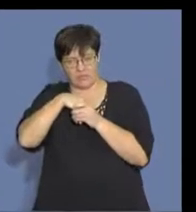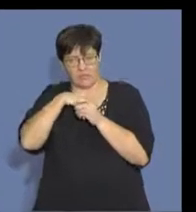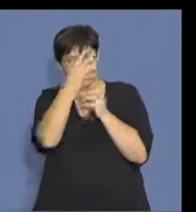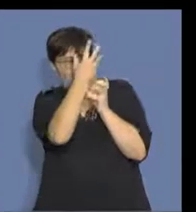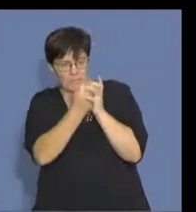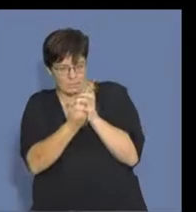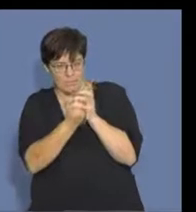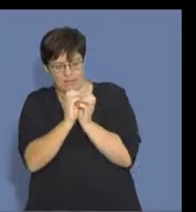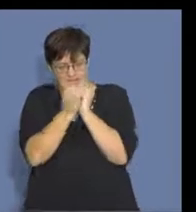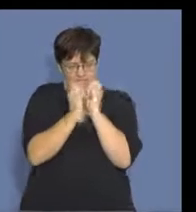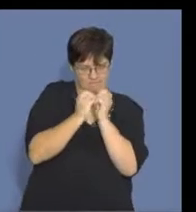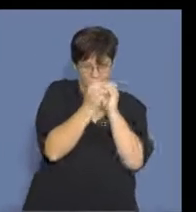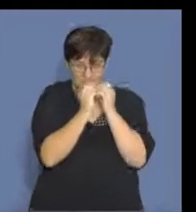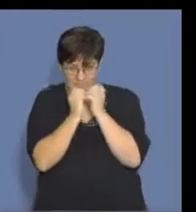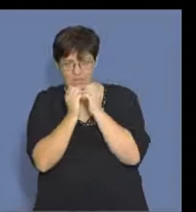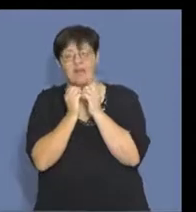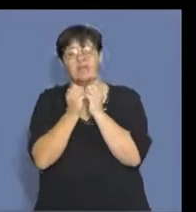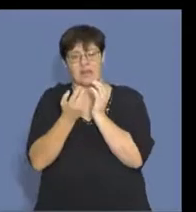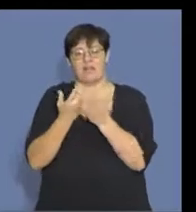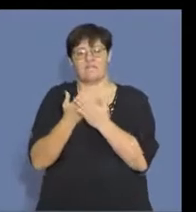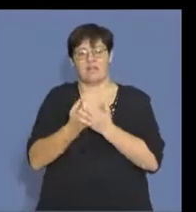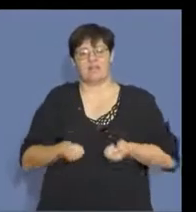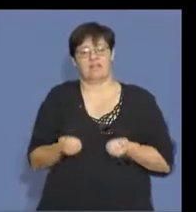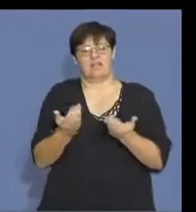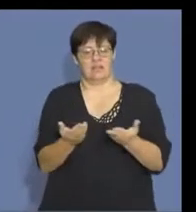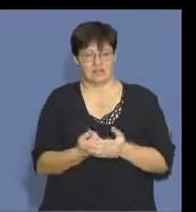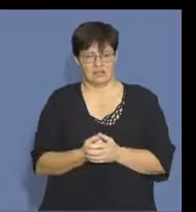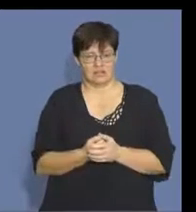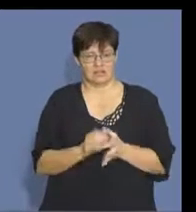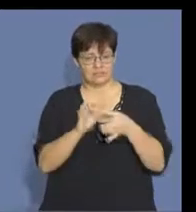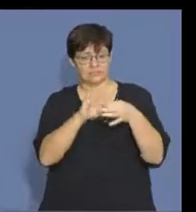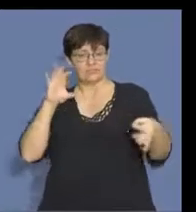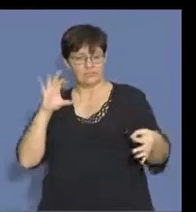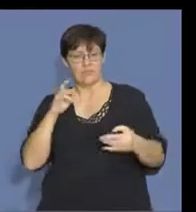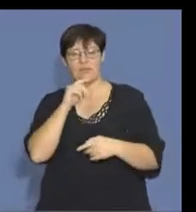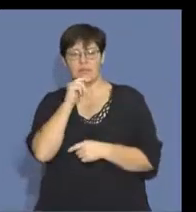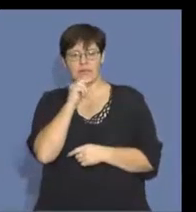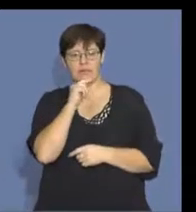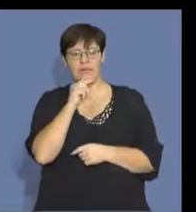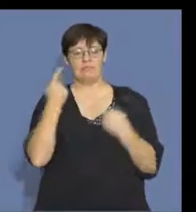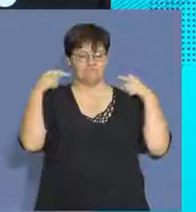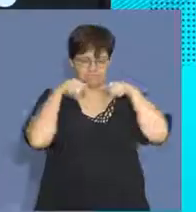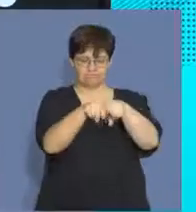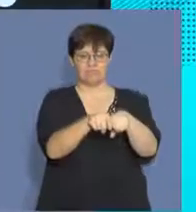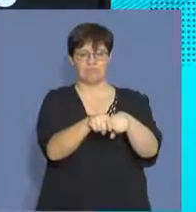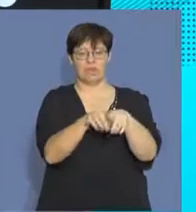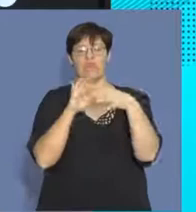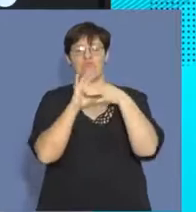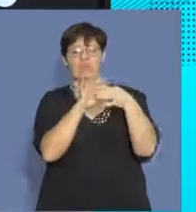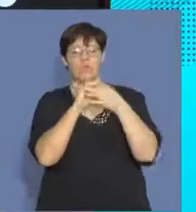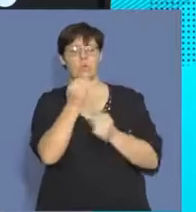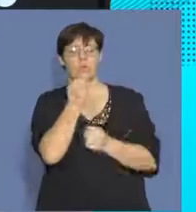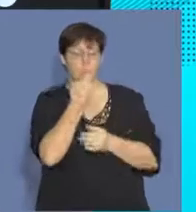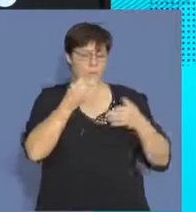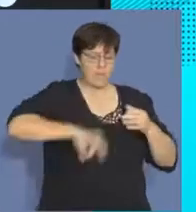to fix that, and that nitrogen is available. This association we refer to as a symbiotic relationship, because the plants benefit